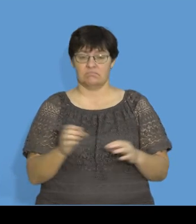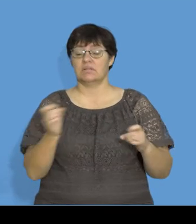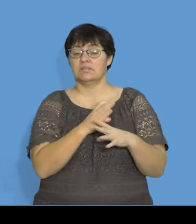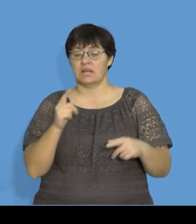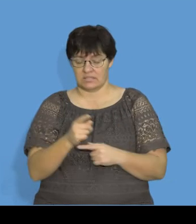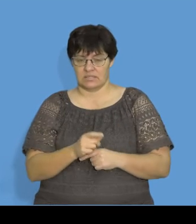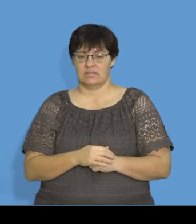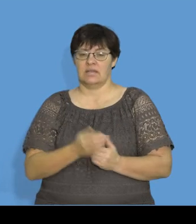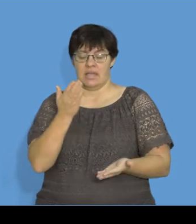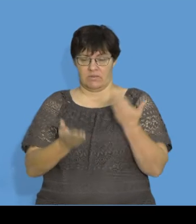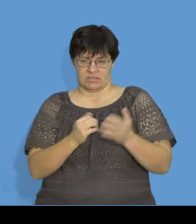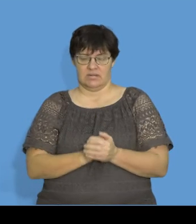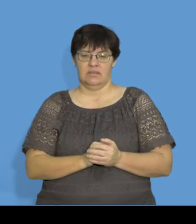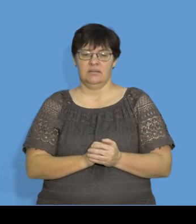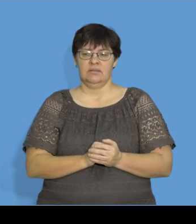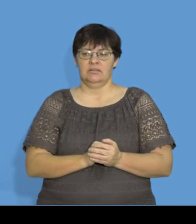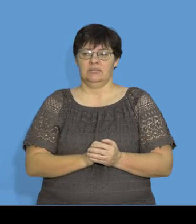start. Equation,